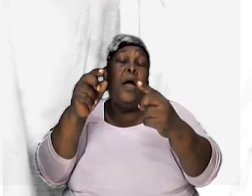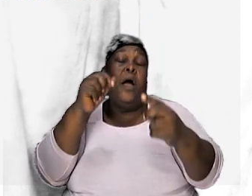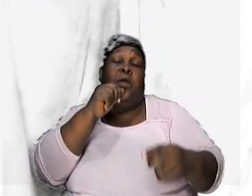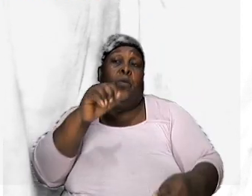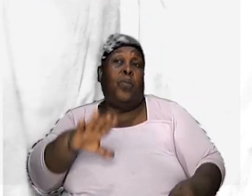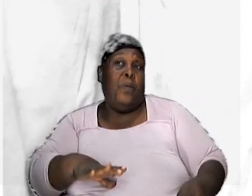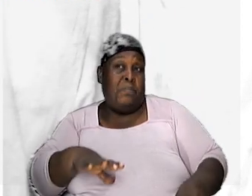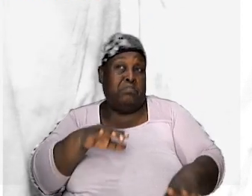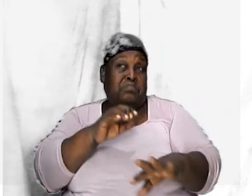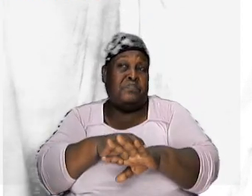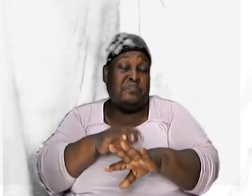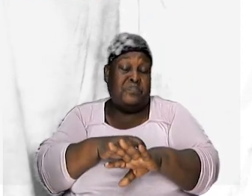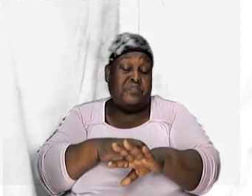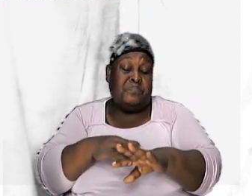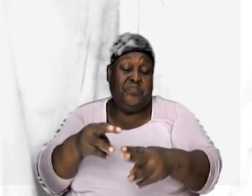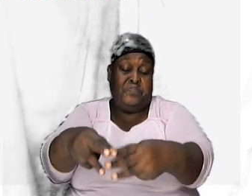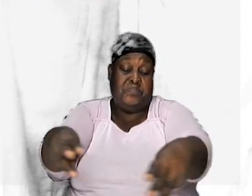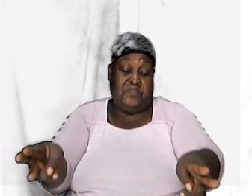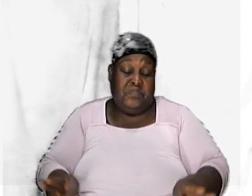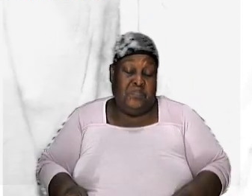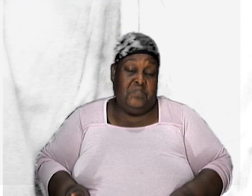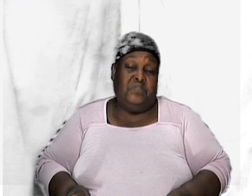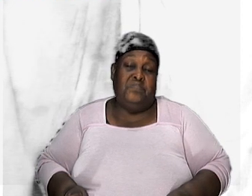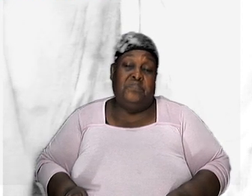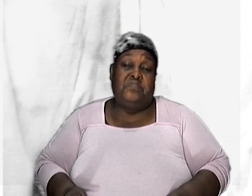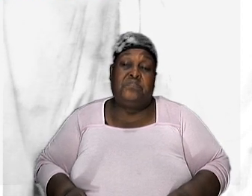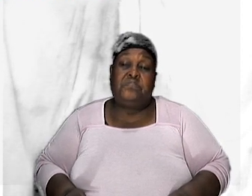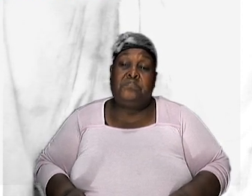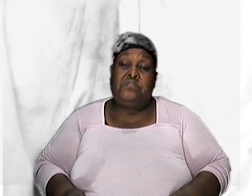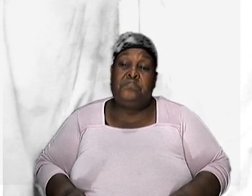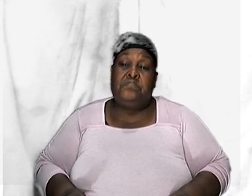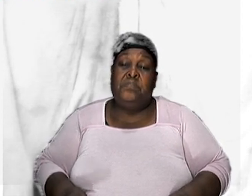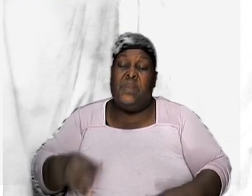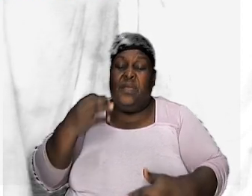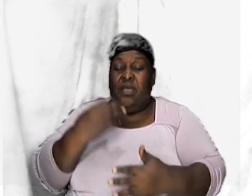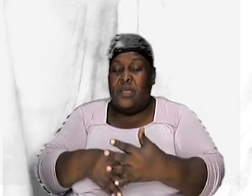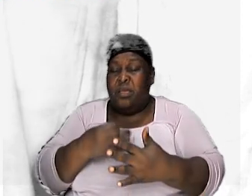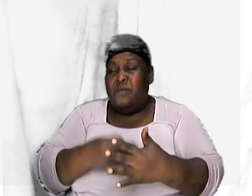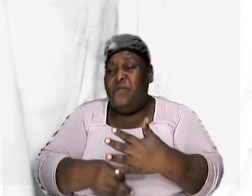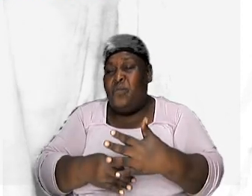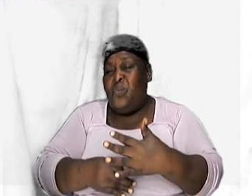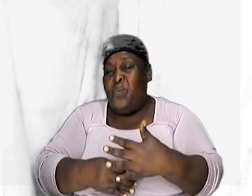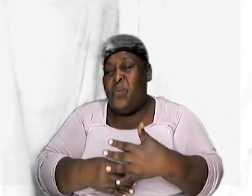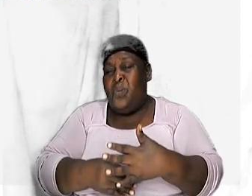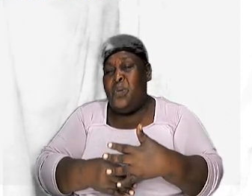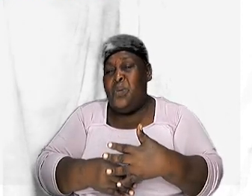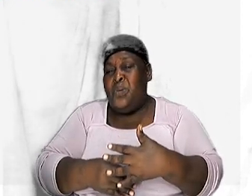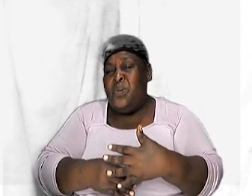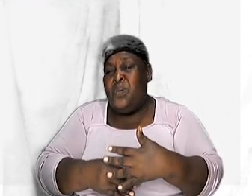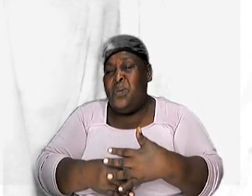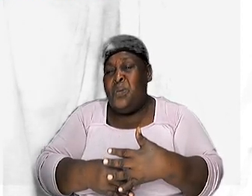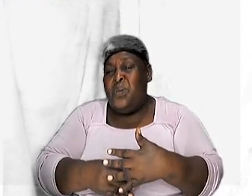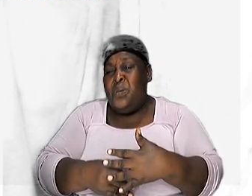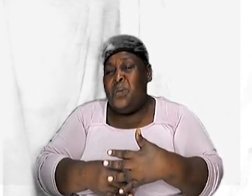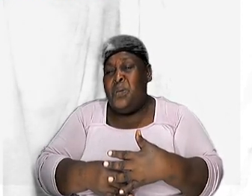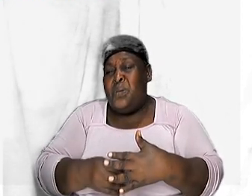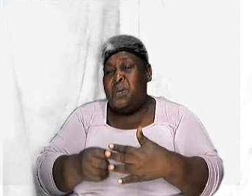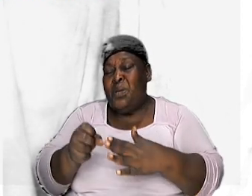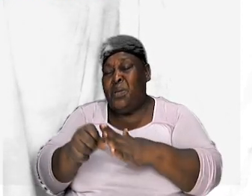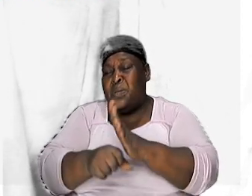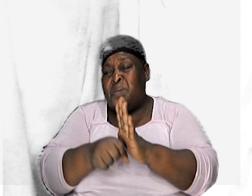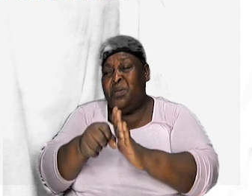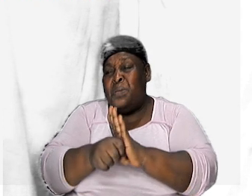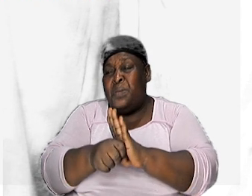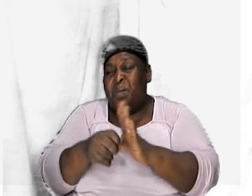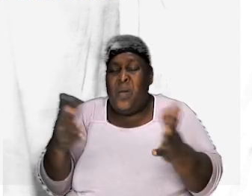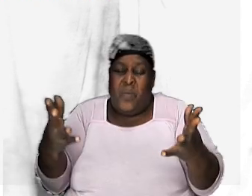at the well. Amen. And before we jump into the whole subject of what is